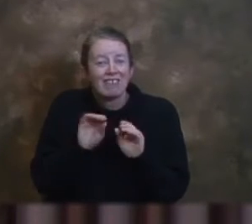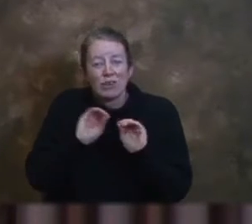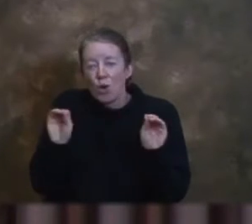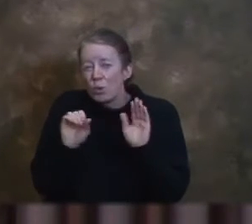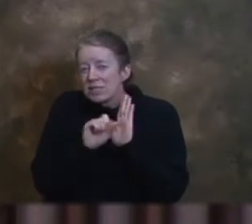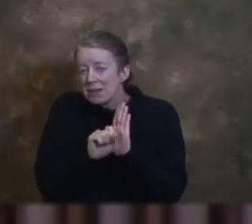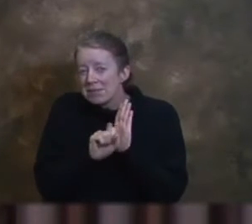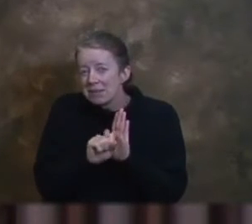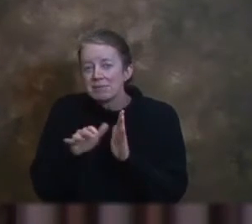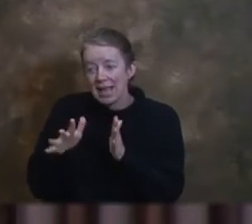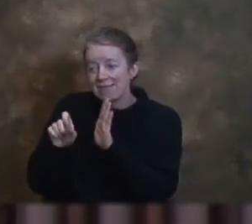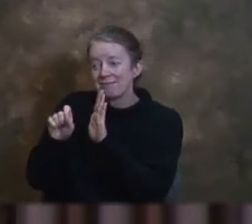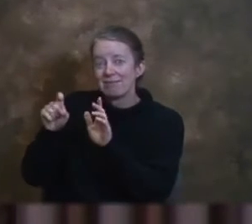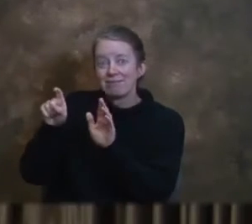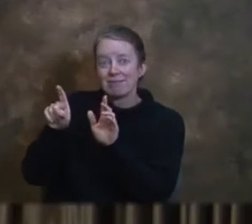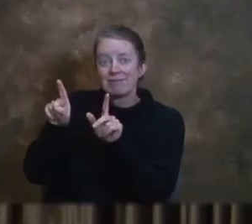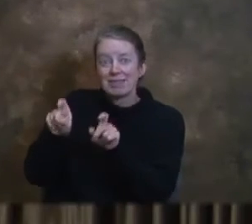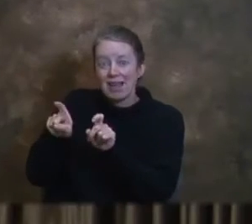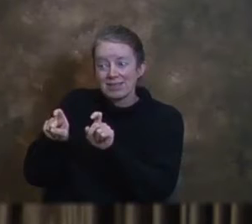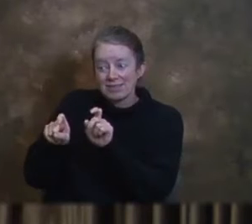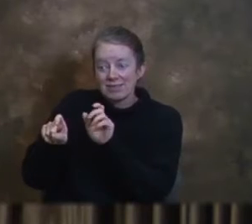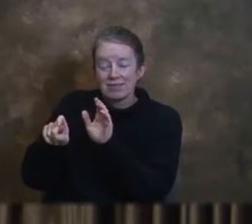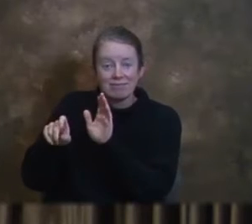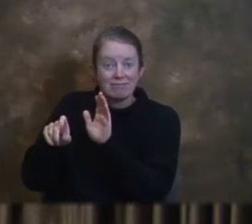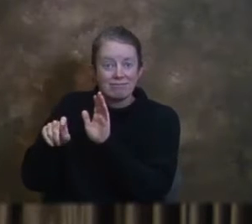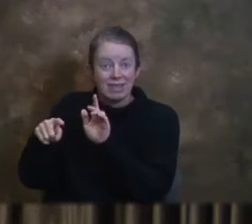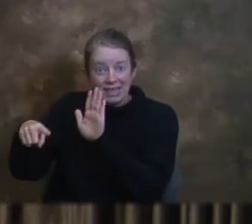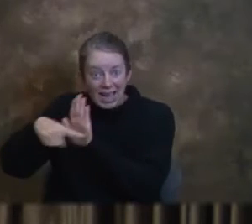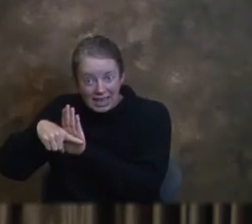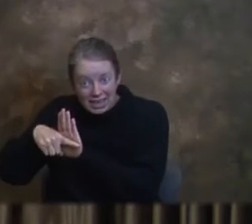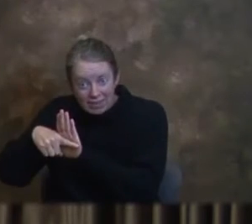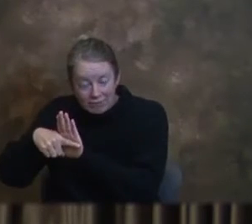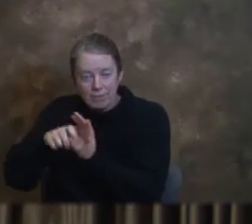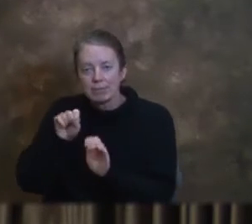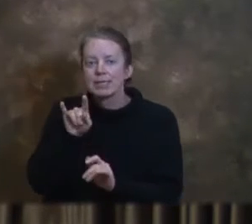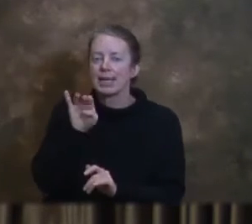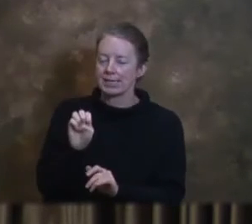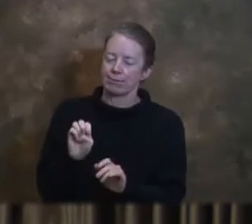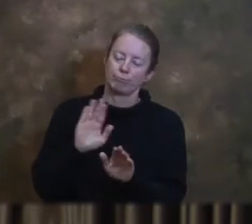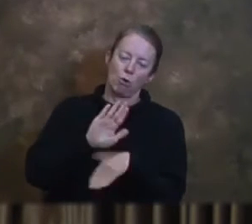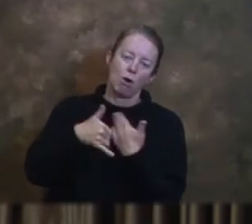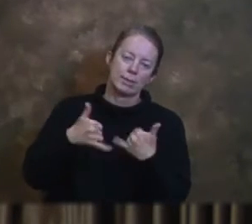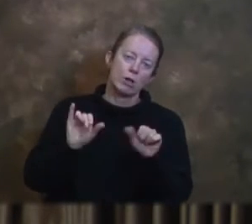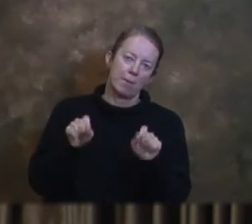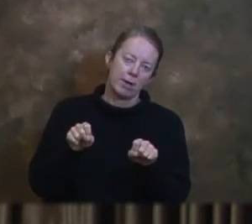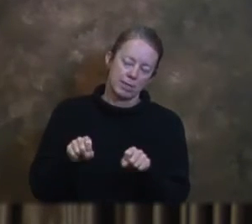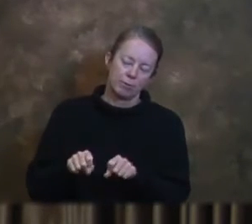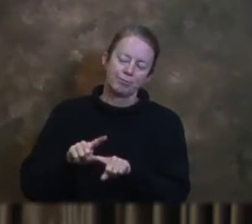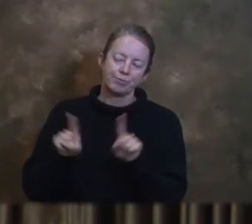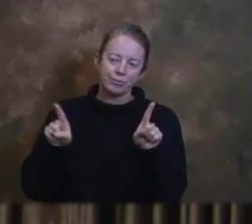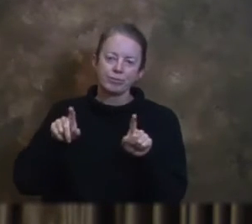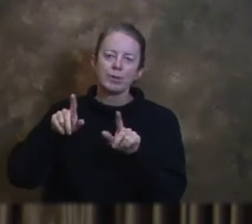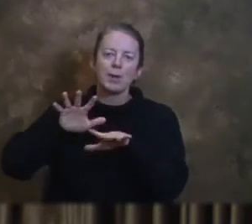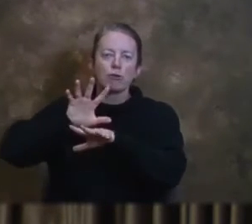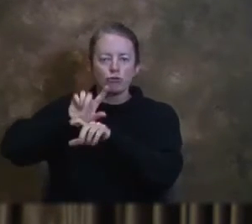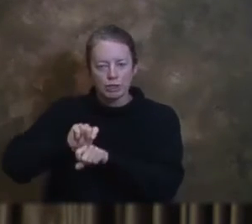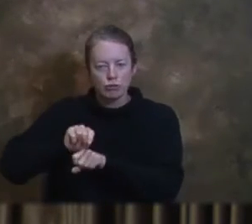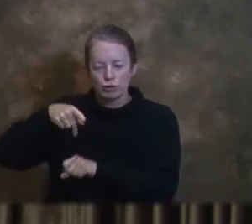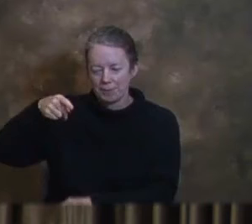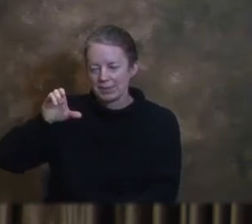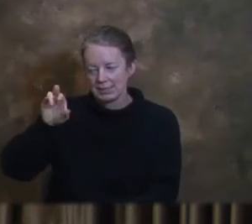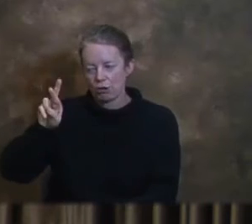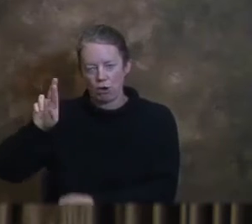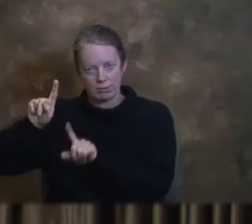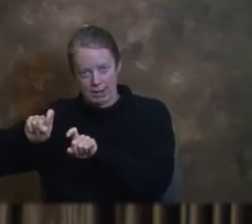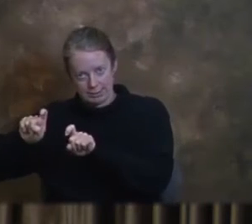tested and the test would come back negative? Yes, all of that's still possible. The difference between sort of the traditional PCR and what we know, like